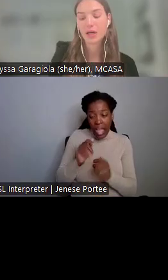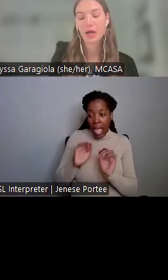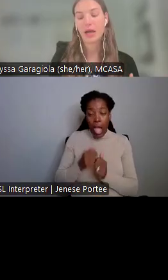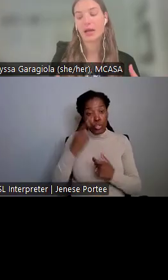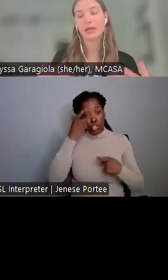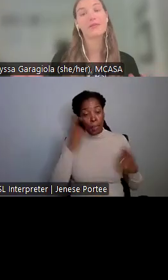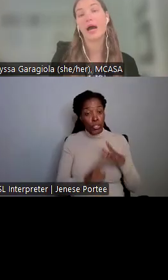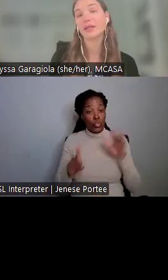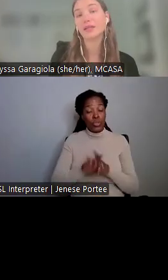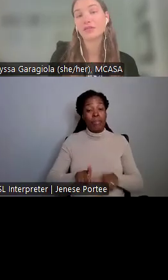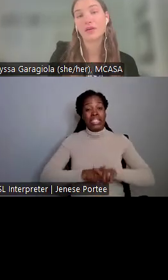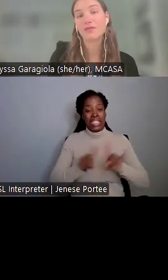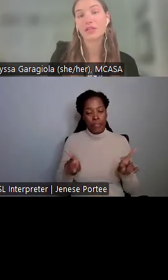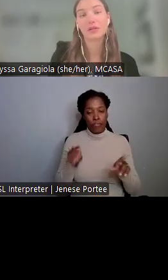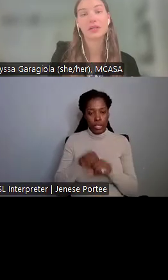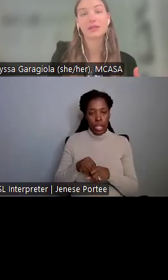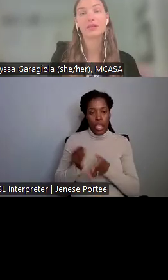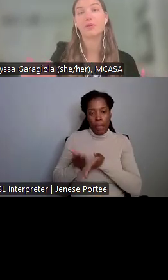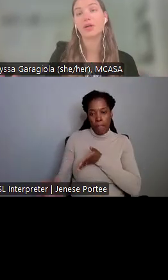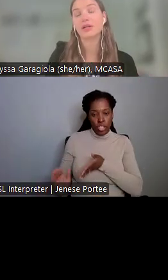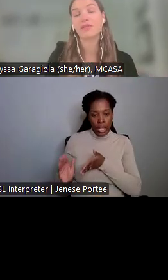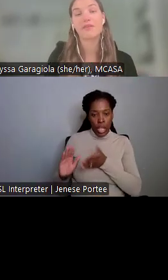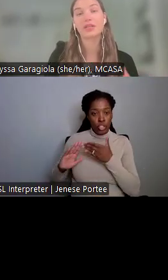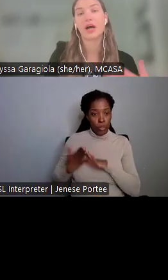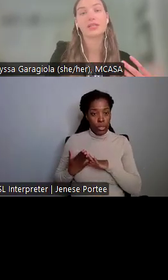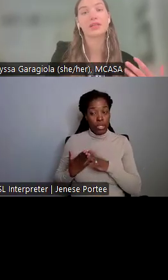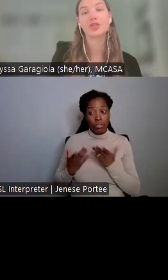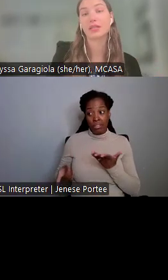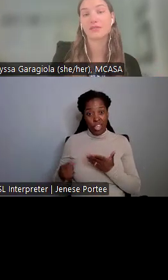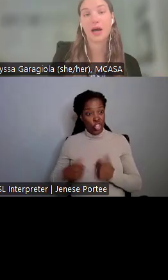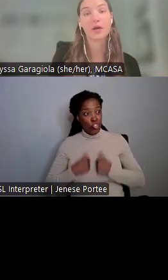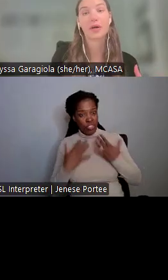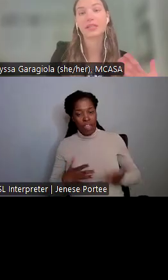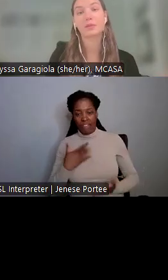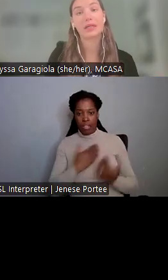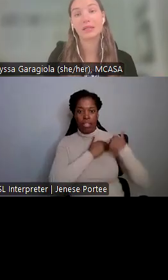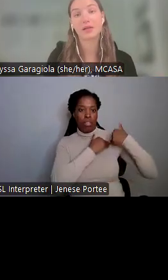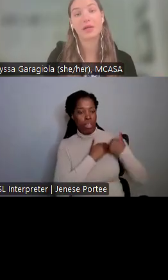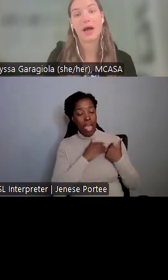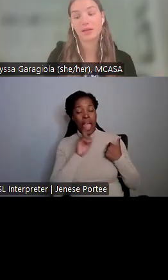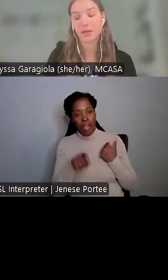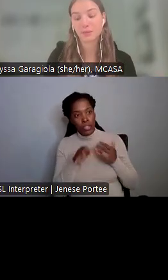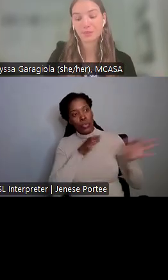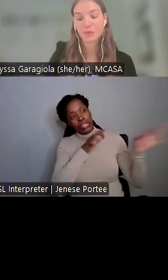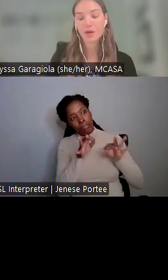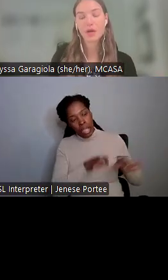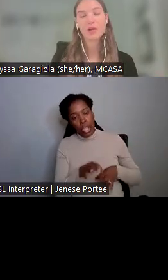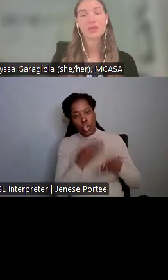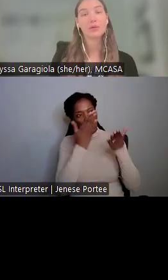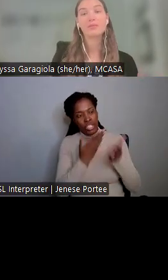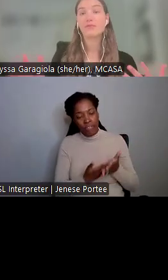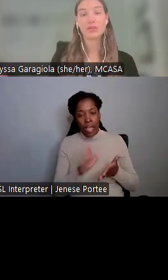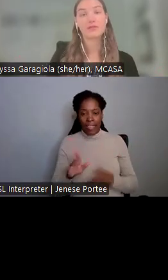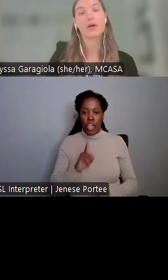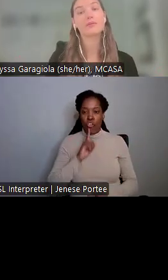communities. And again, that can leave survivors feeling the burden of having to constantly justify or explain their reality.